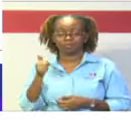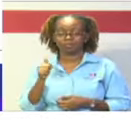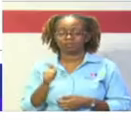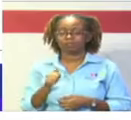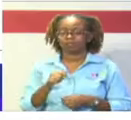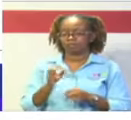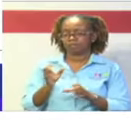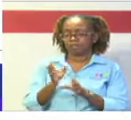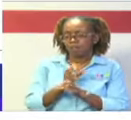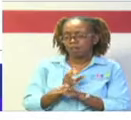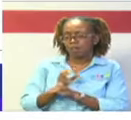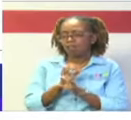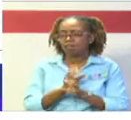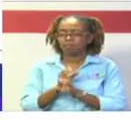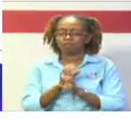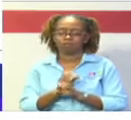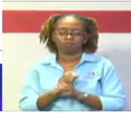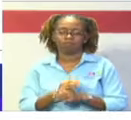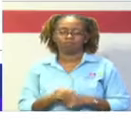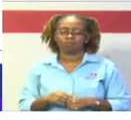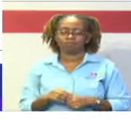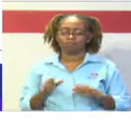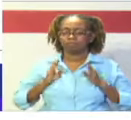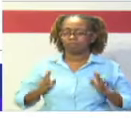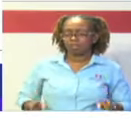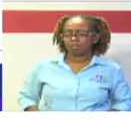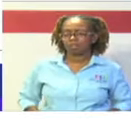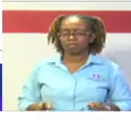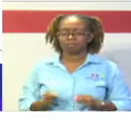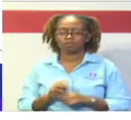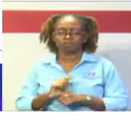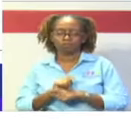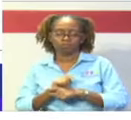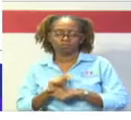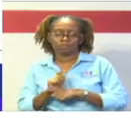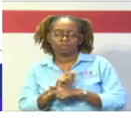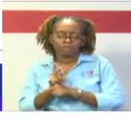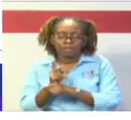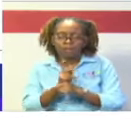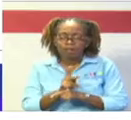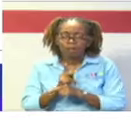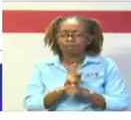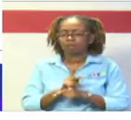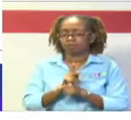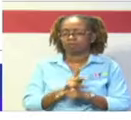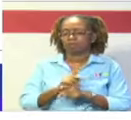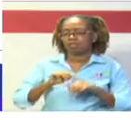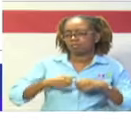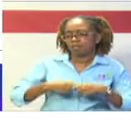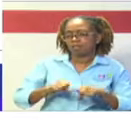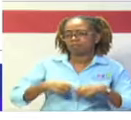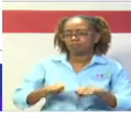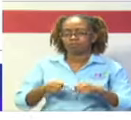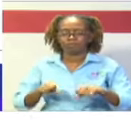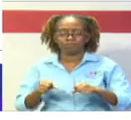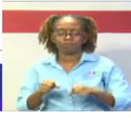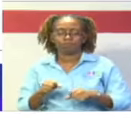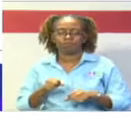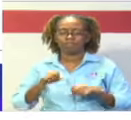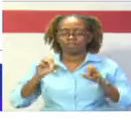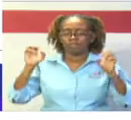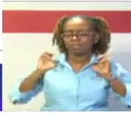and COVID-19, in terms of there's more demand for physical therapy by persons affected? Is there a link between the